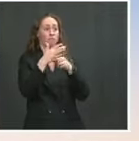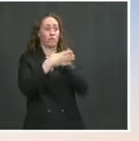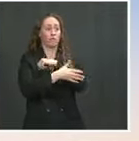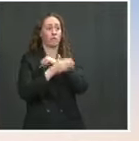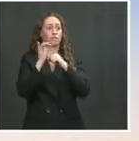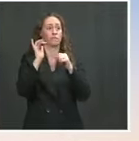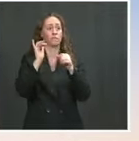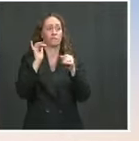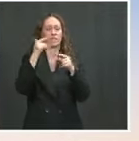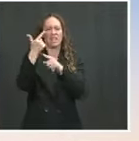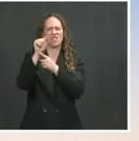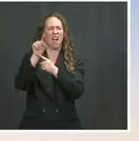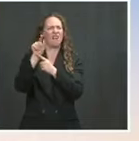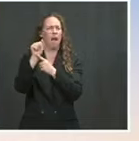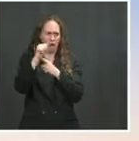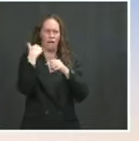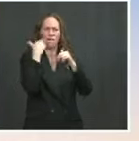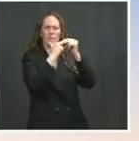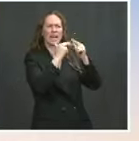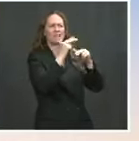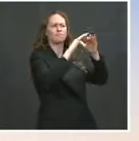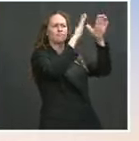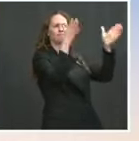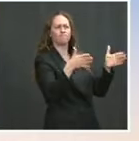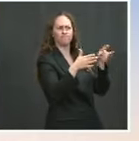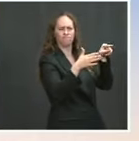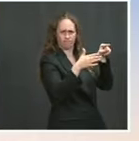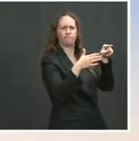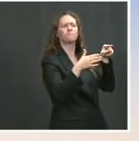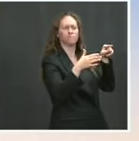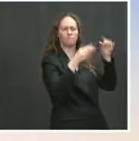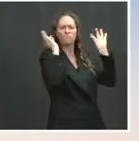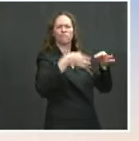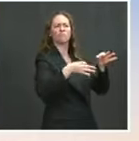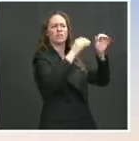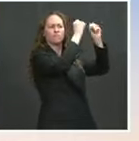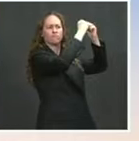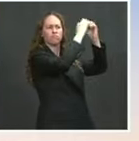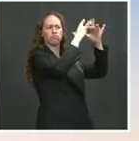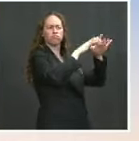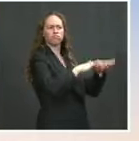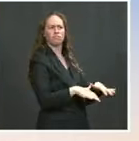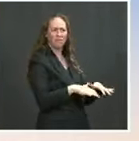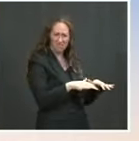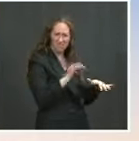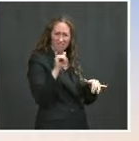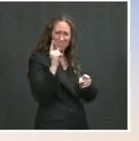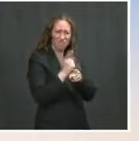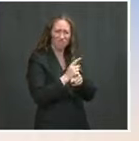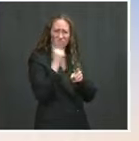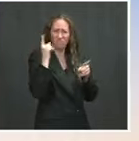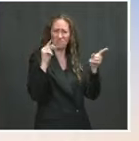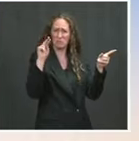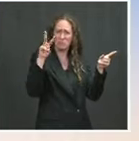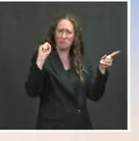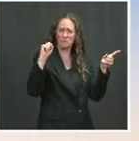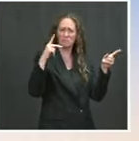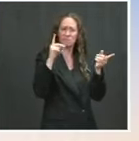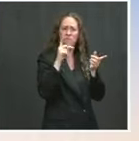that? Well, I would say that any intelligence is being handled through intelligence channels. I don't have a further readout